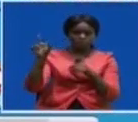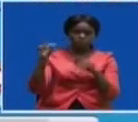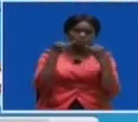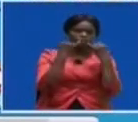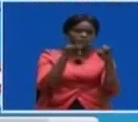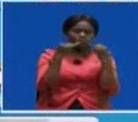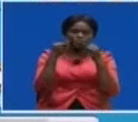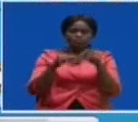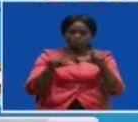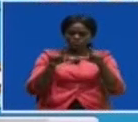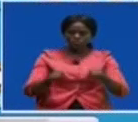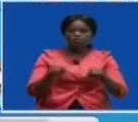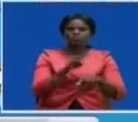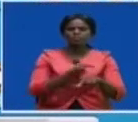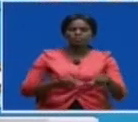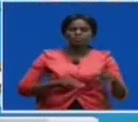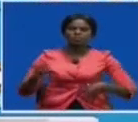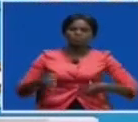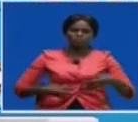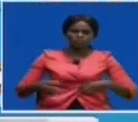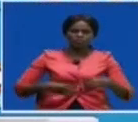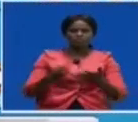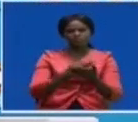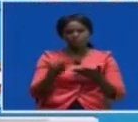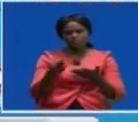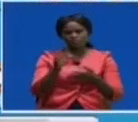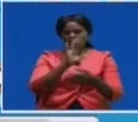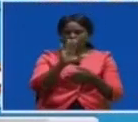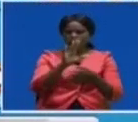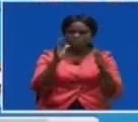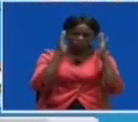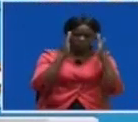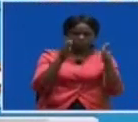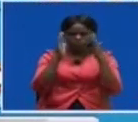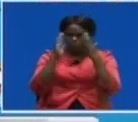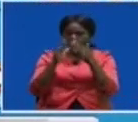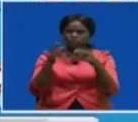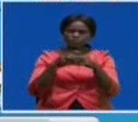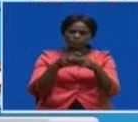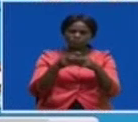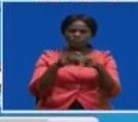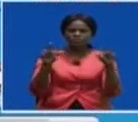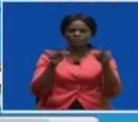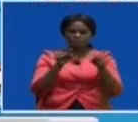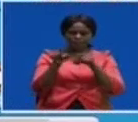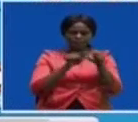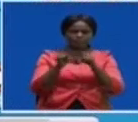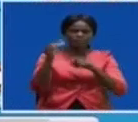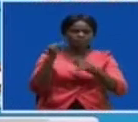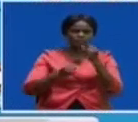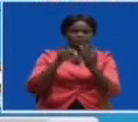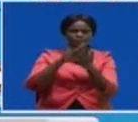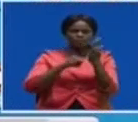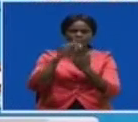that lower league members had complained that they may fail to fulfill their fixtures in the shortest league that ends in